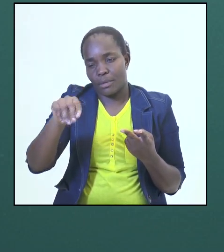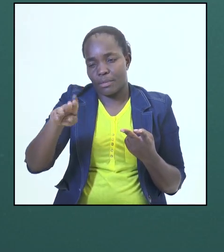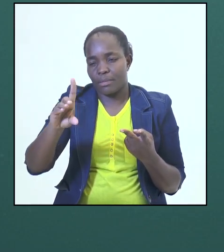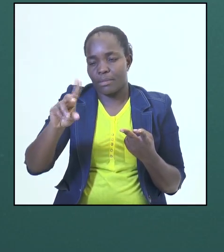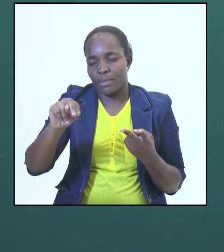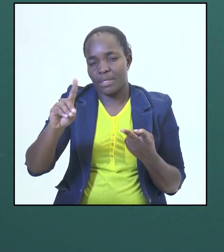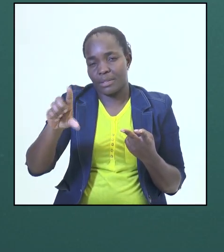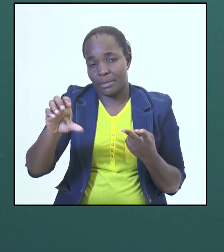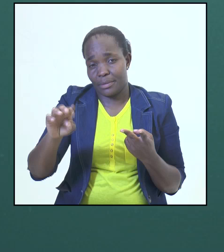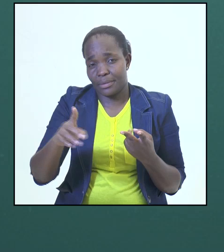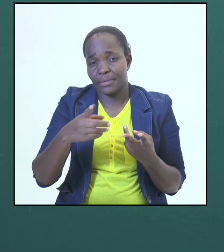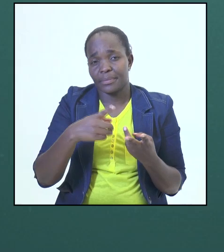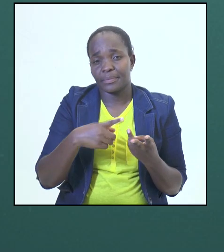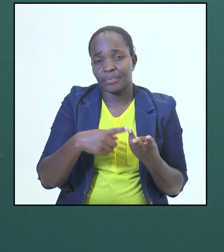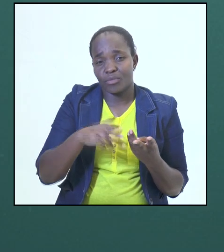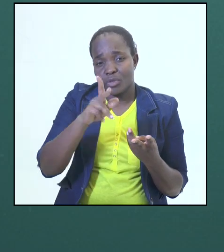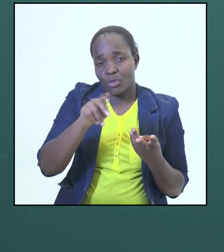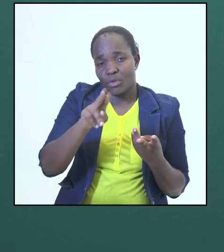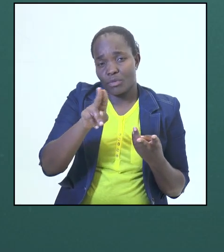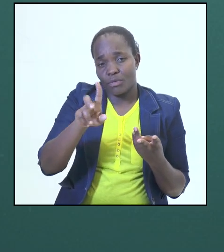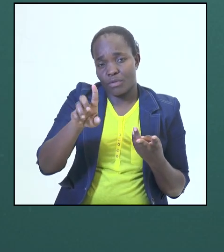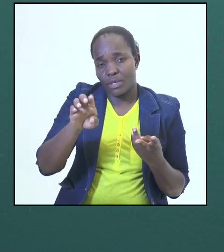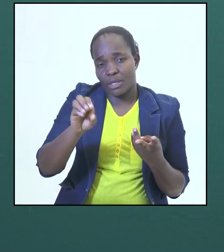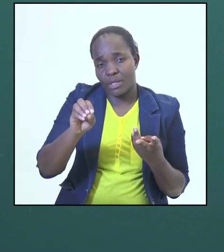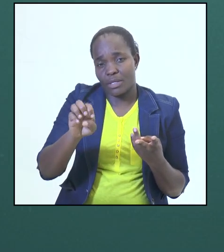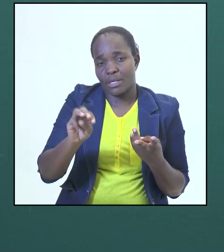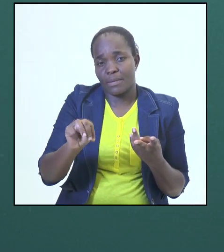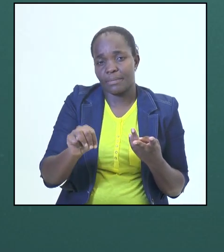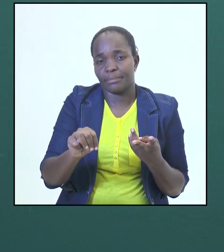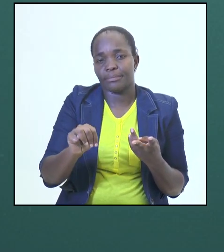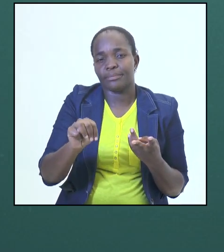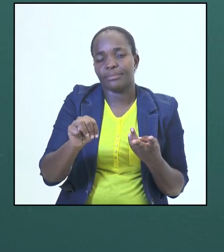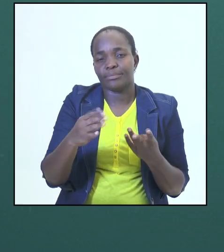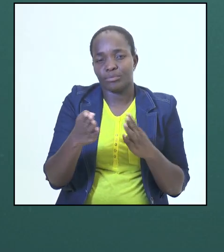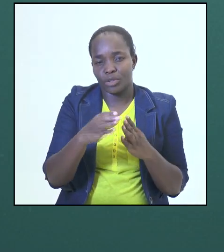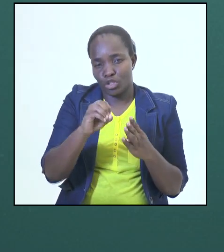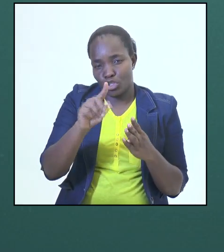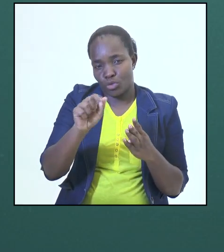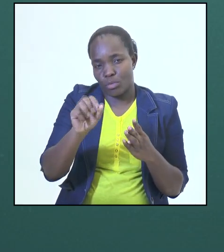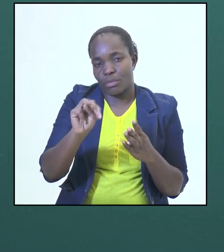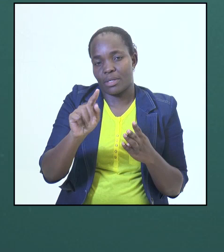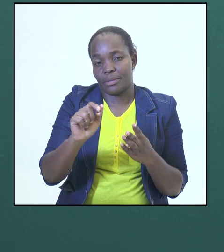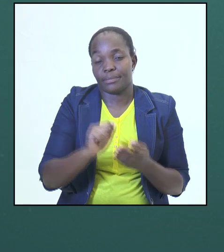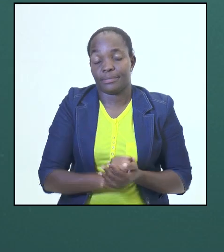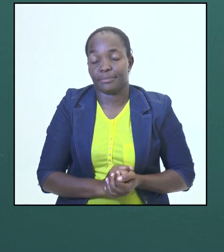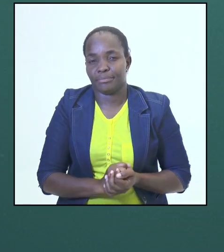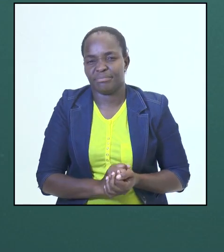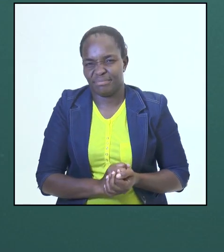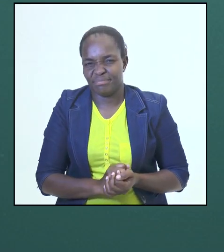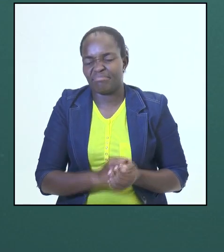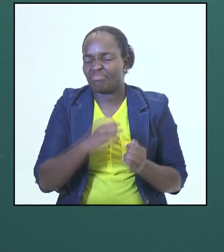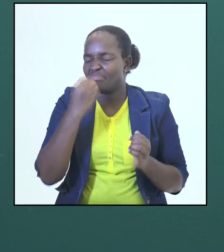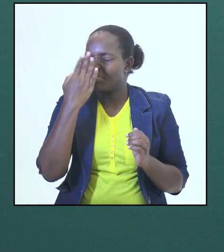phloem sieve tubes, the guard cells, the air spaces, and stomata. It sounds like